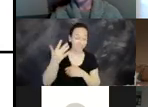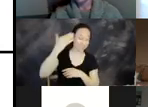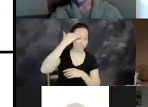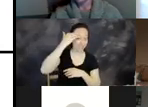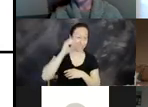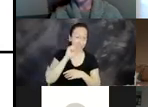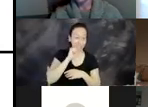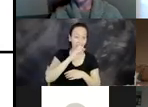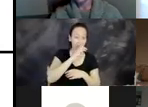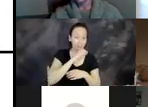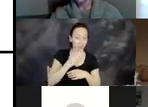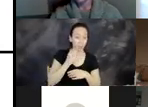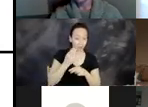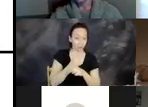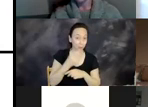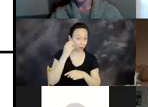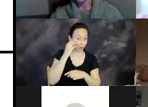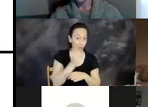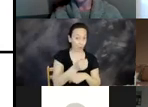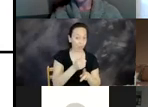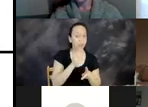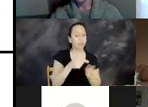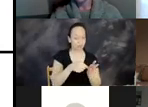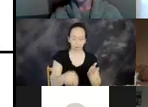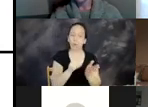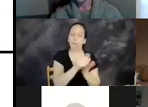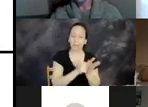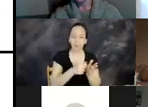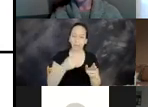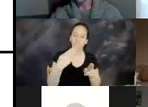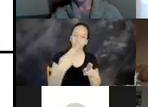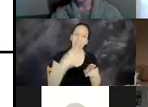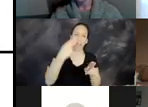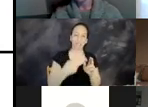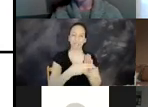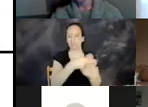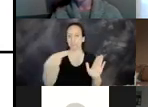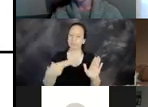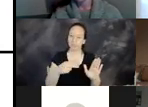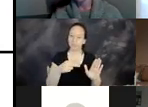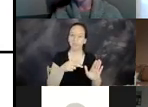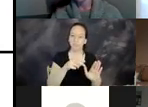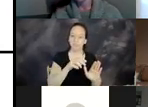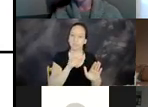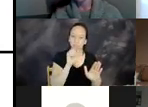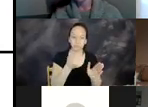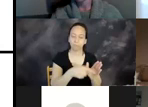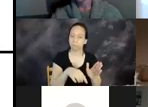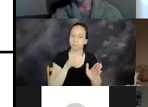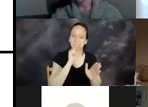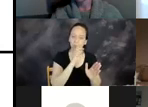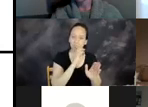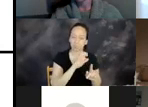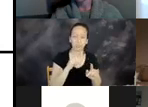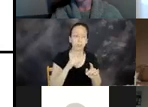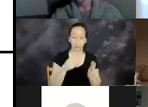smartphone, your account will be flagged as a senior account, and you can go in and say that you want to use your smartphone as the thing that you tap. And then when you